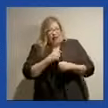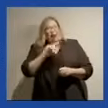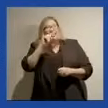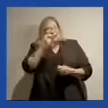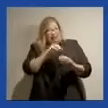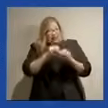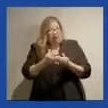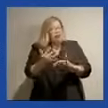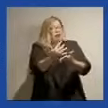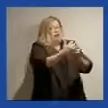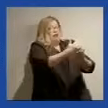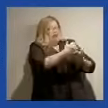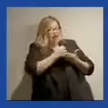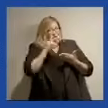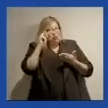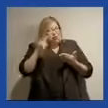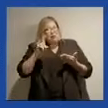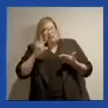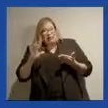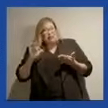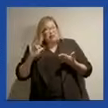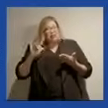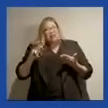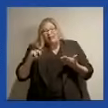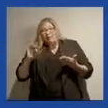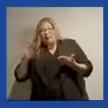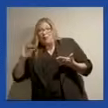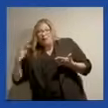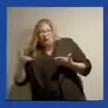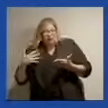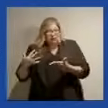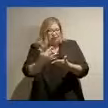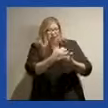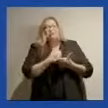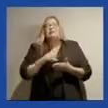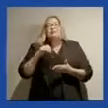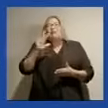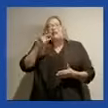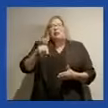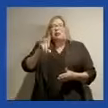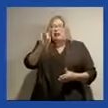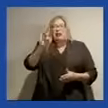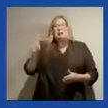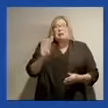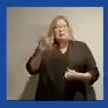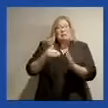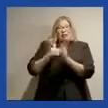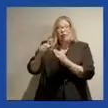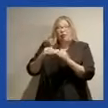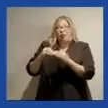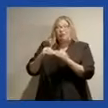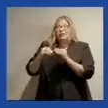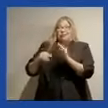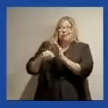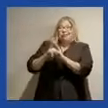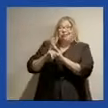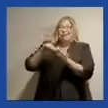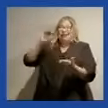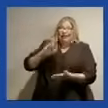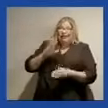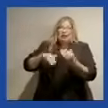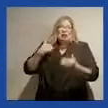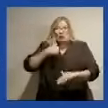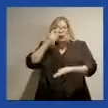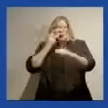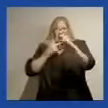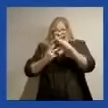came in December, January, February, and March, about $5.8 billion. Lower than we projected. There was some dust that